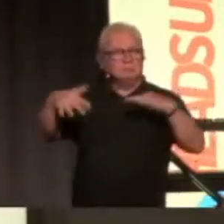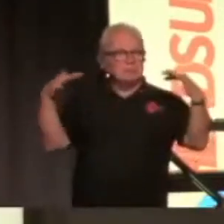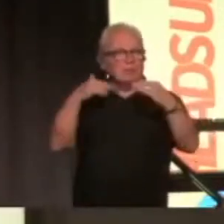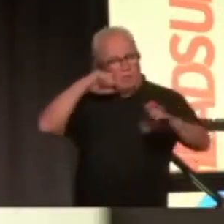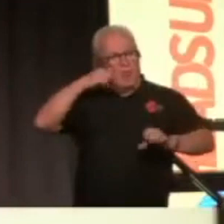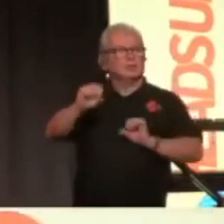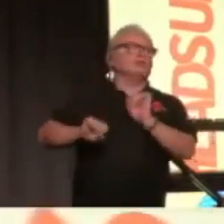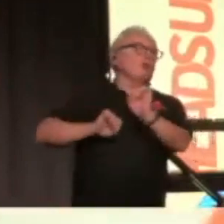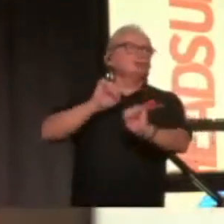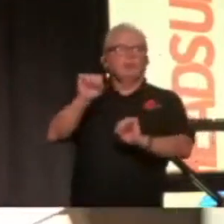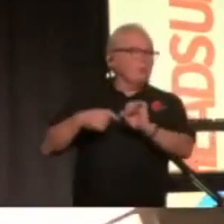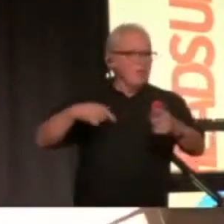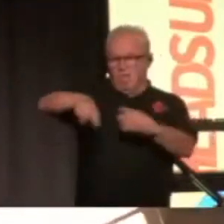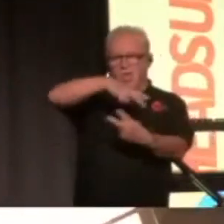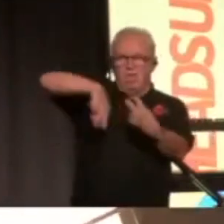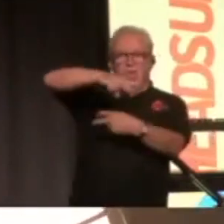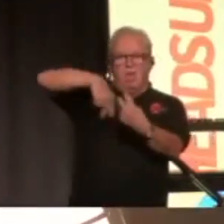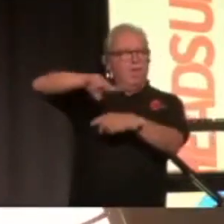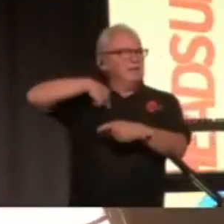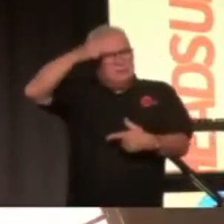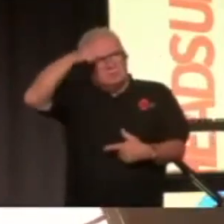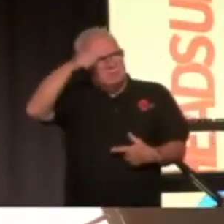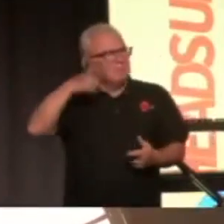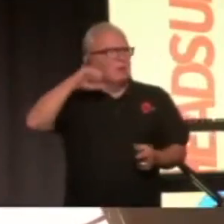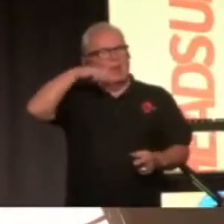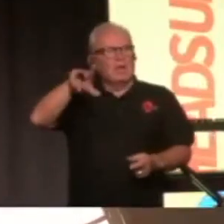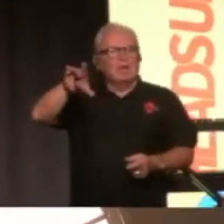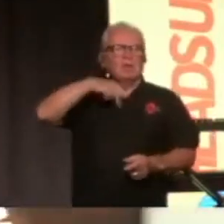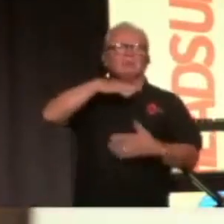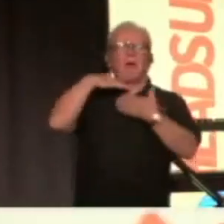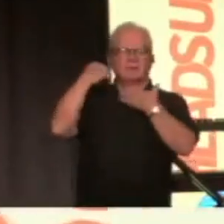you'll be running around desperate. And you know what? I'm going to lose my head.